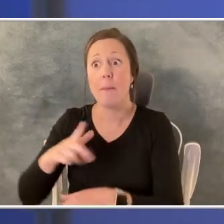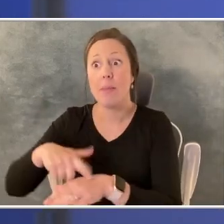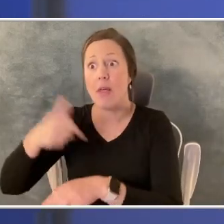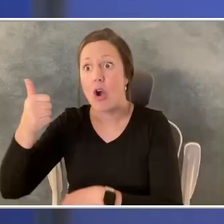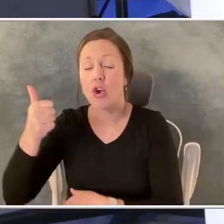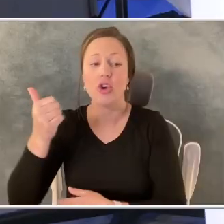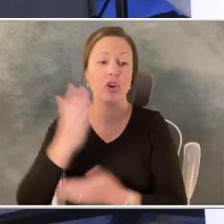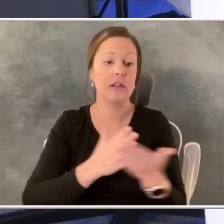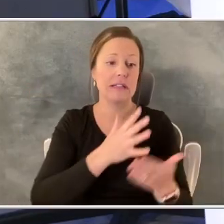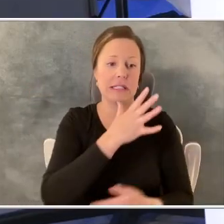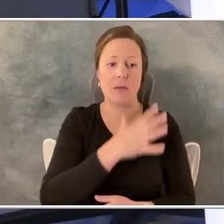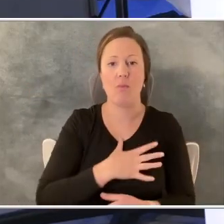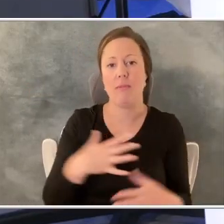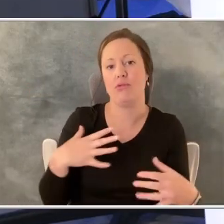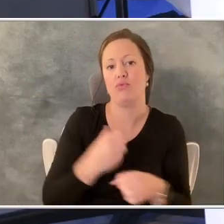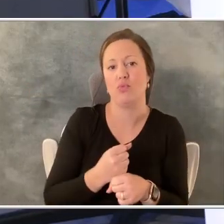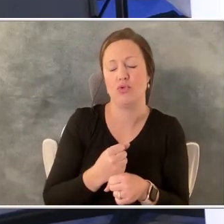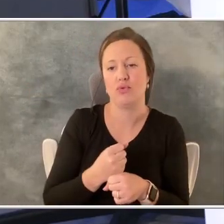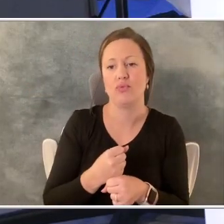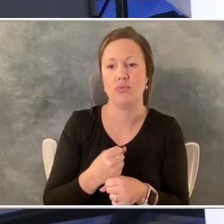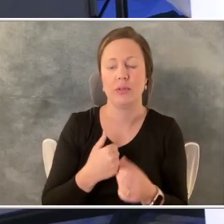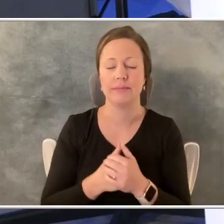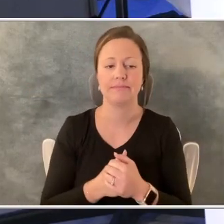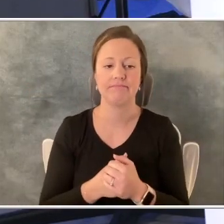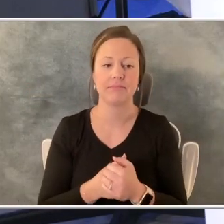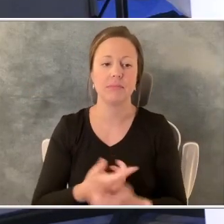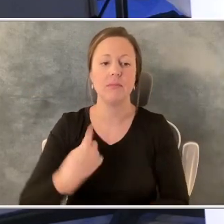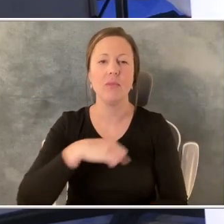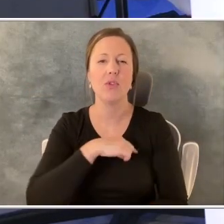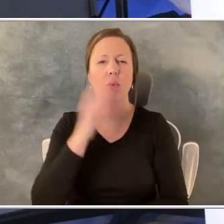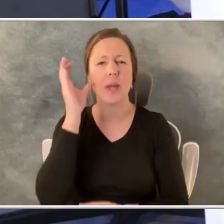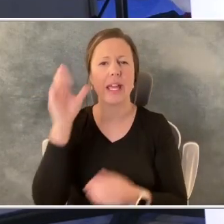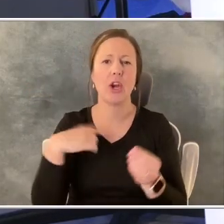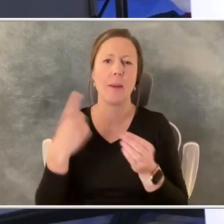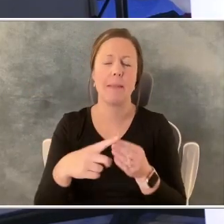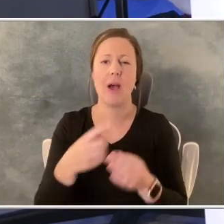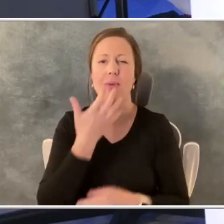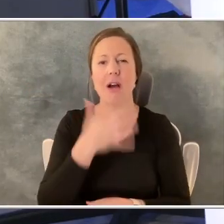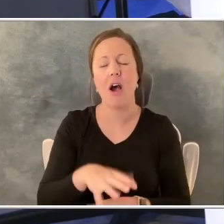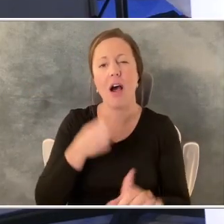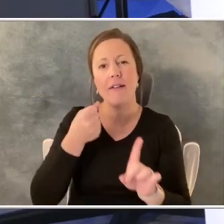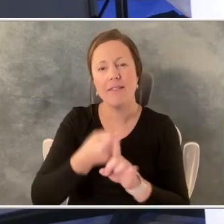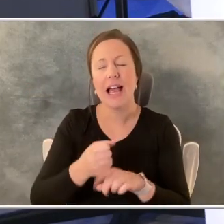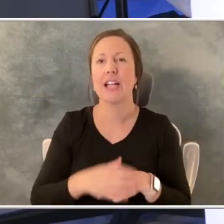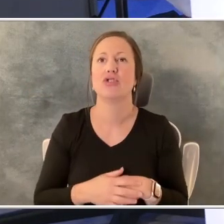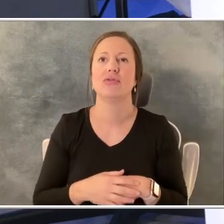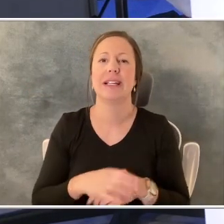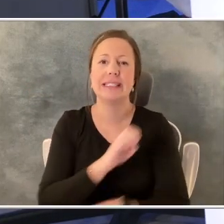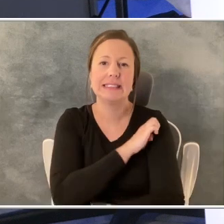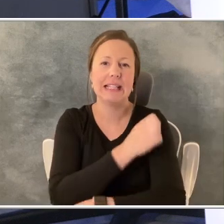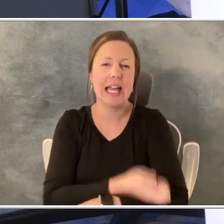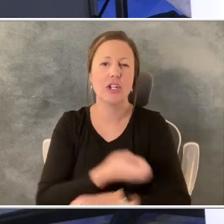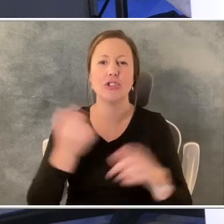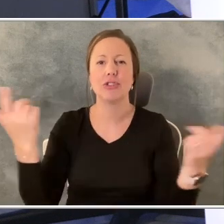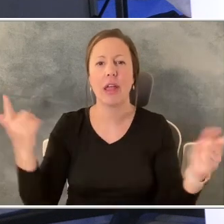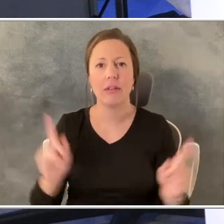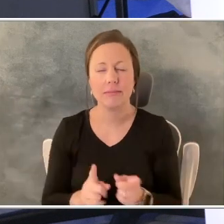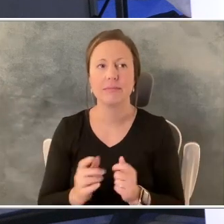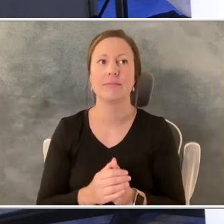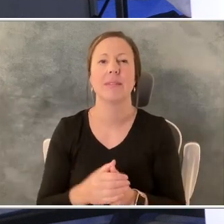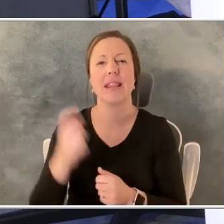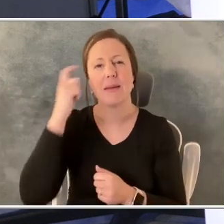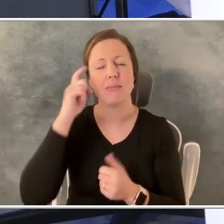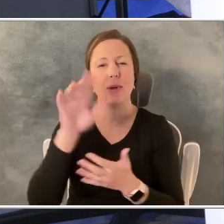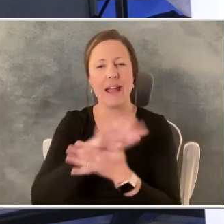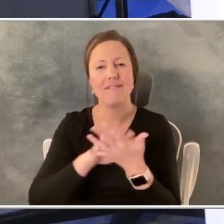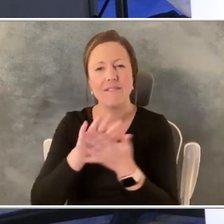shorter. So we hear of the hot flashes, lack of energy, the brain fog, and oh my gosh, the weight gain. Dr.